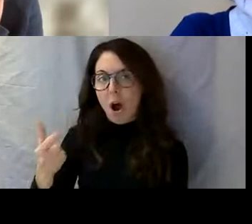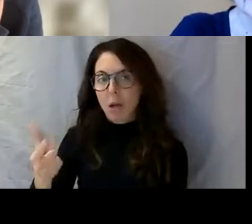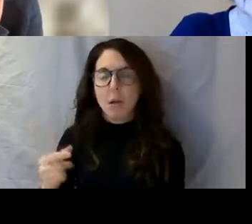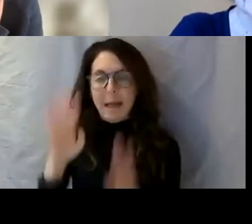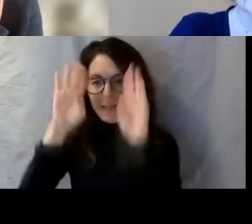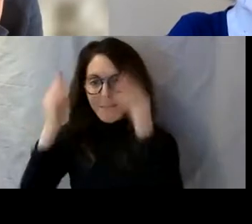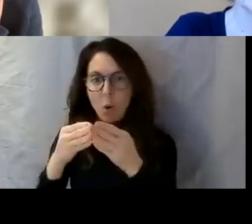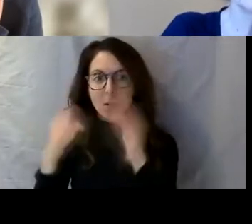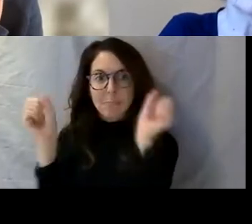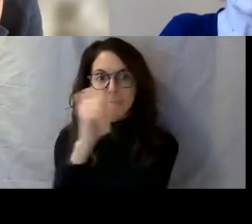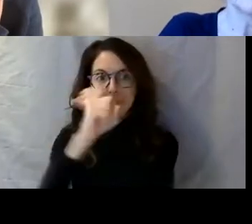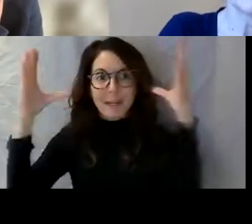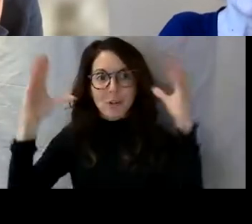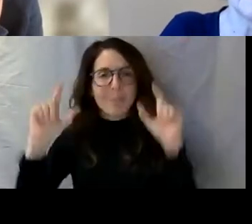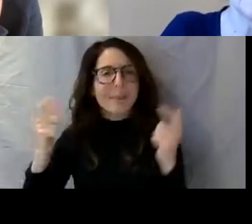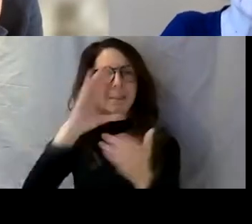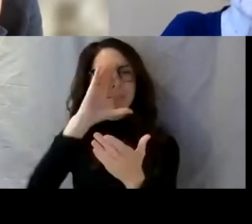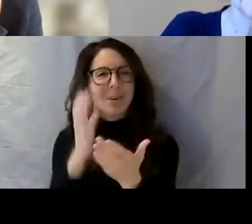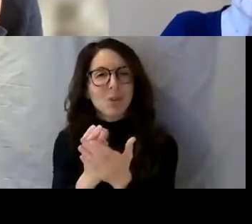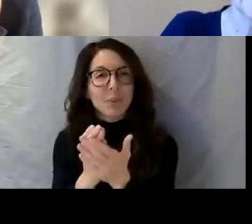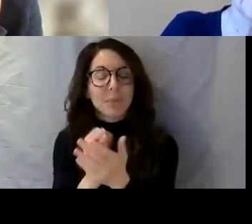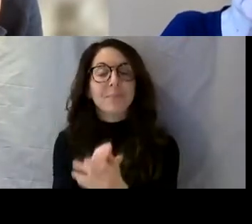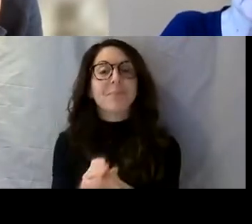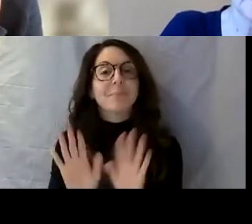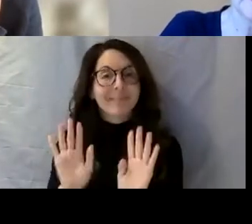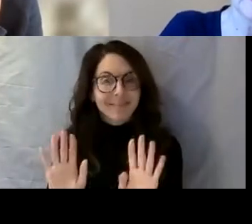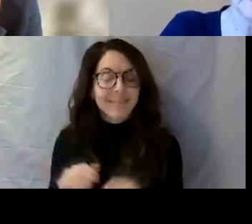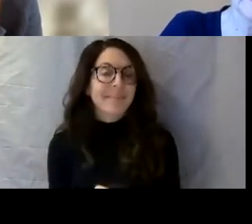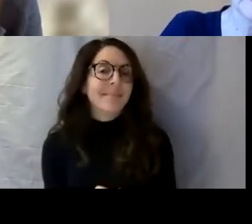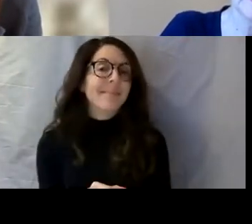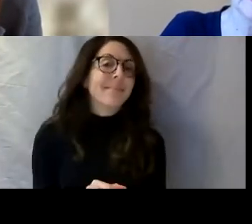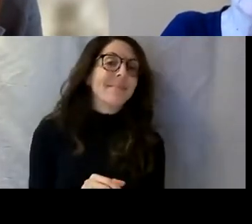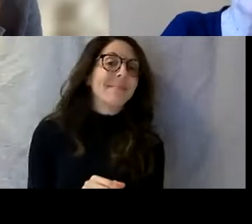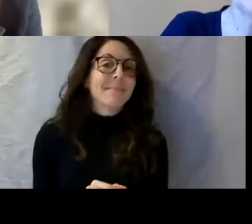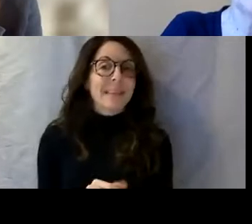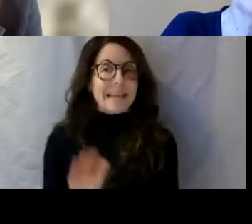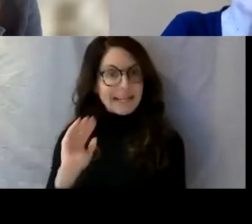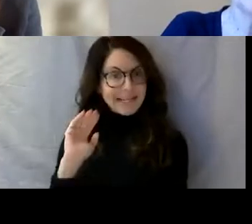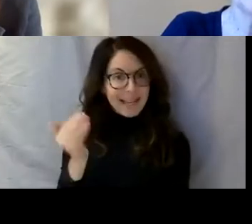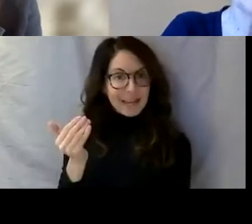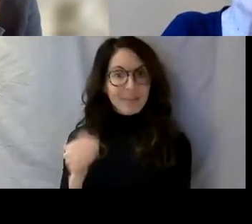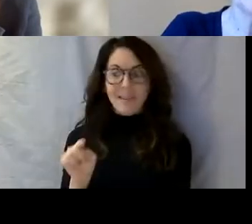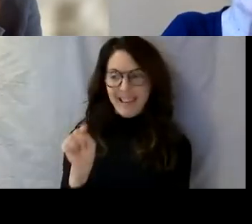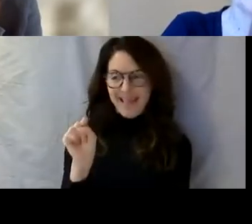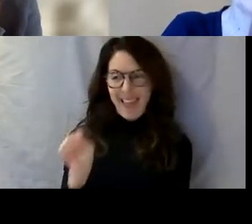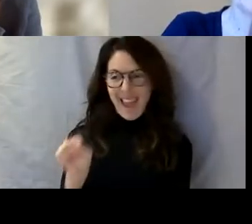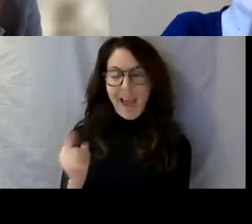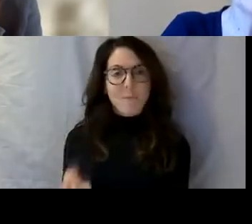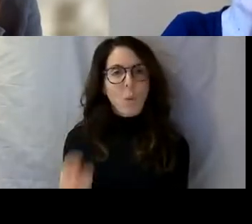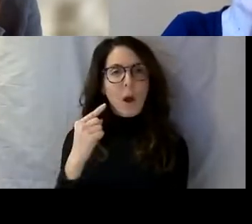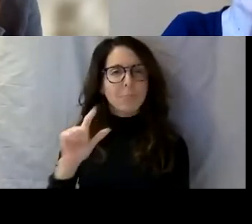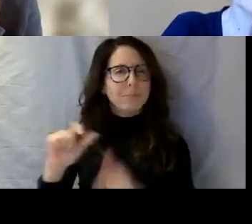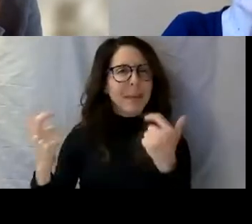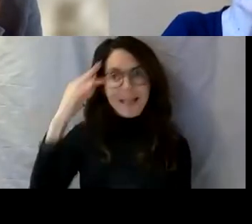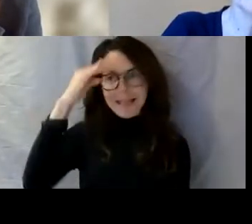idea. And according to both Berlin and Tedlock, hedgehogs have one grand theory, which they